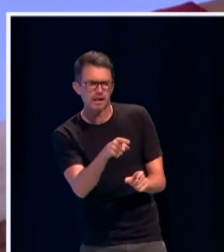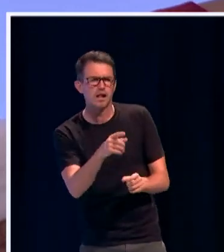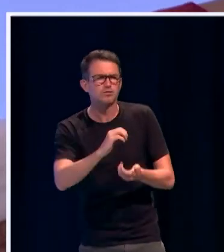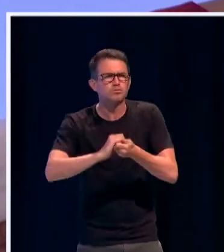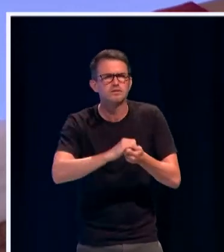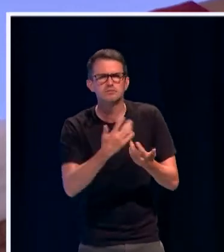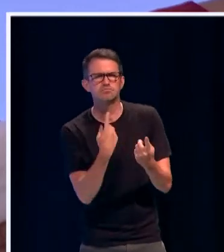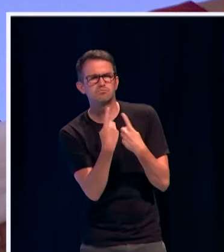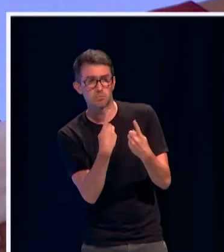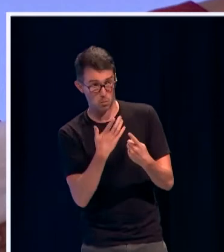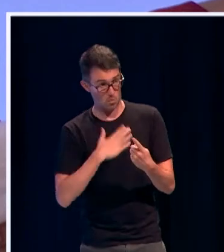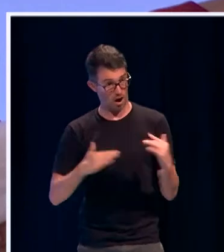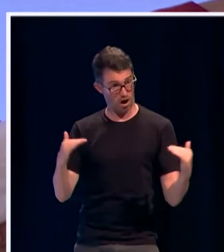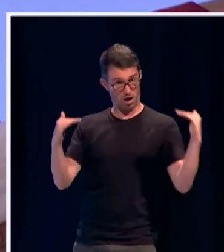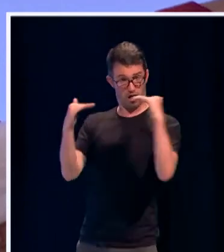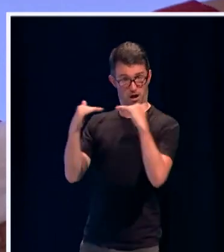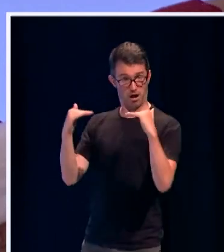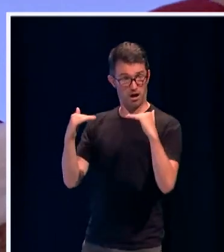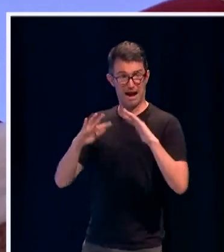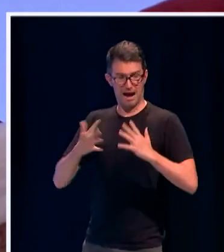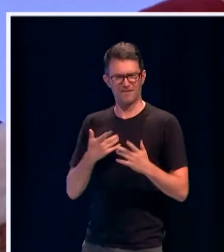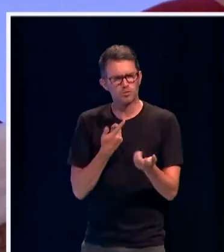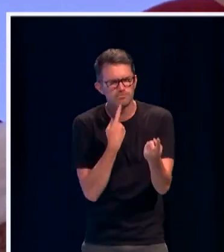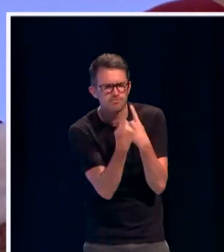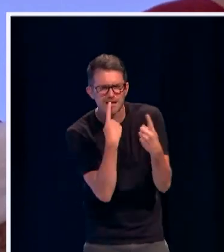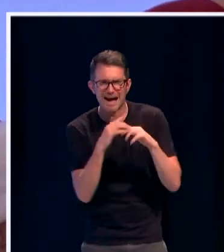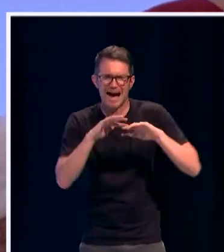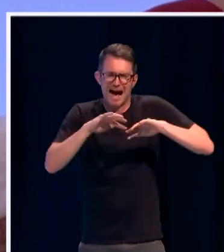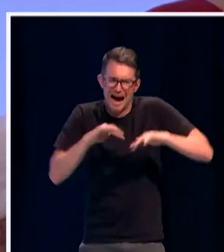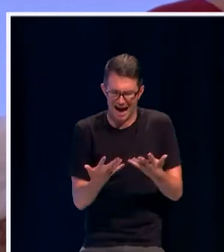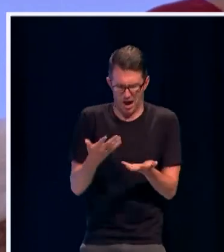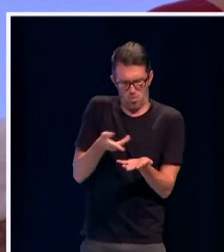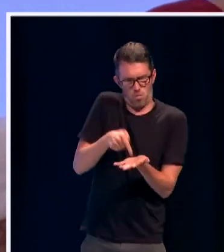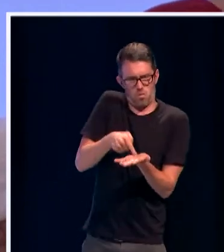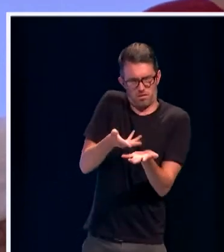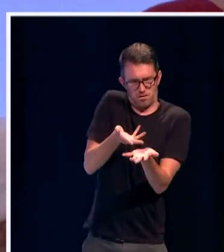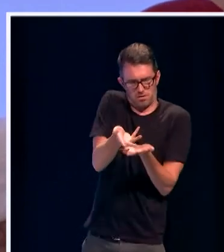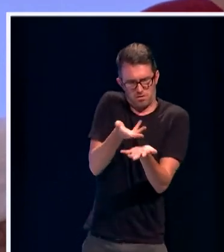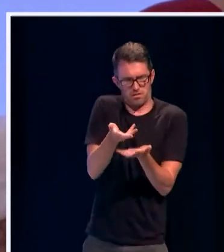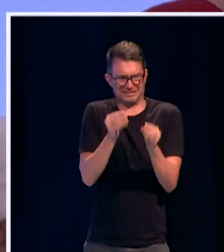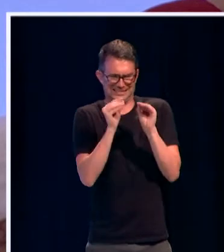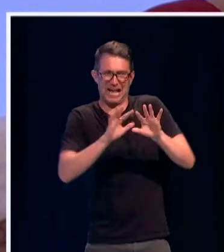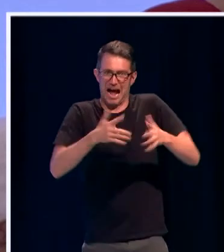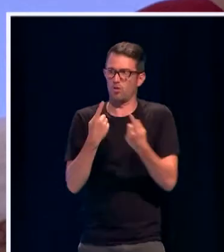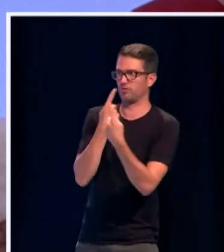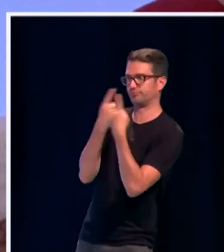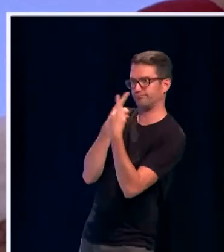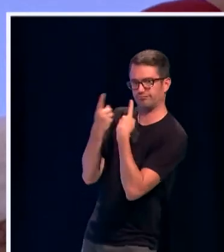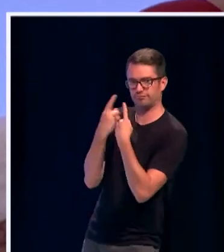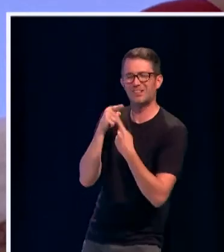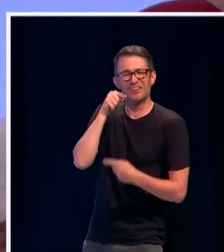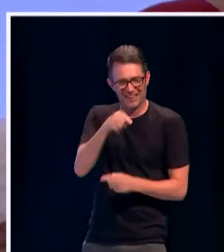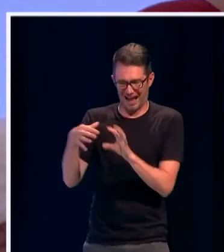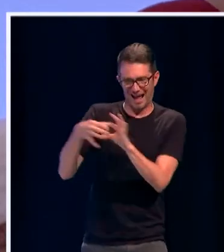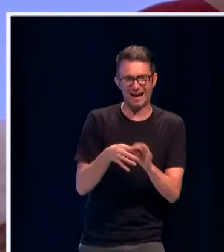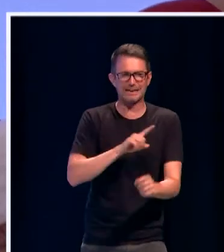of dialogue with the power structures. The second lesson was